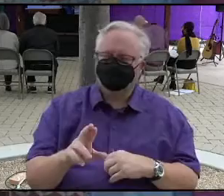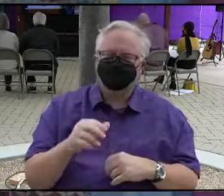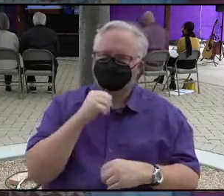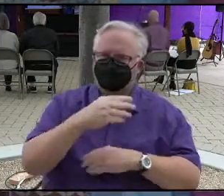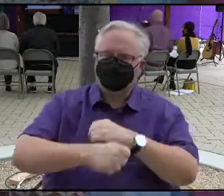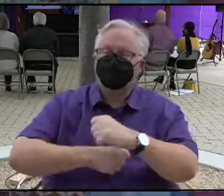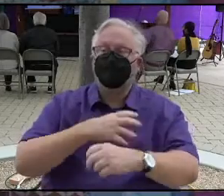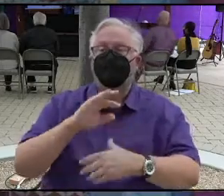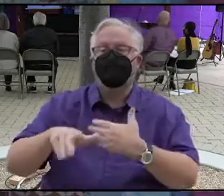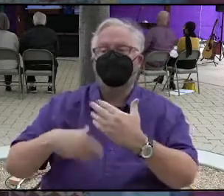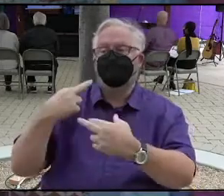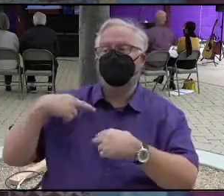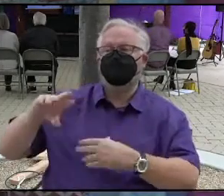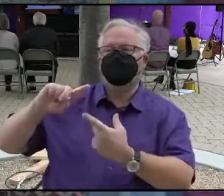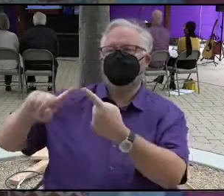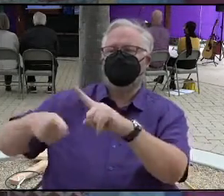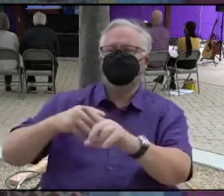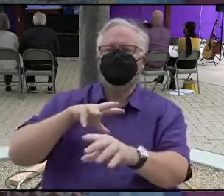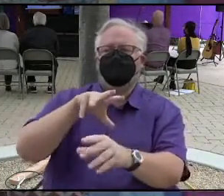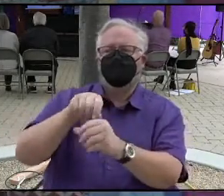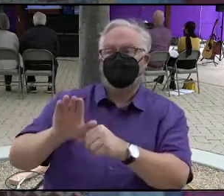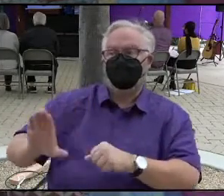today.